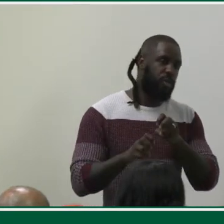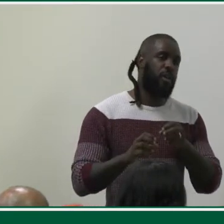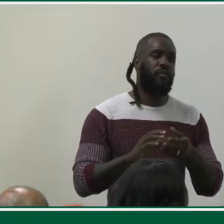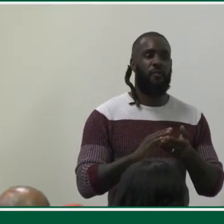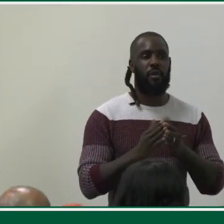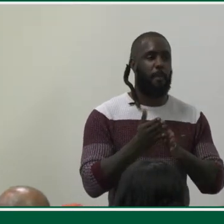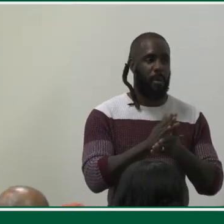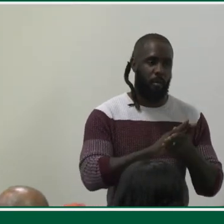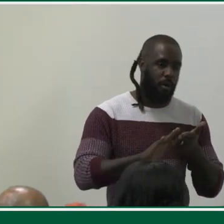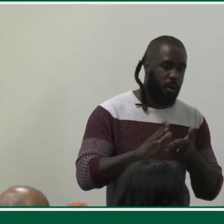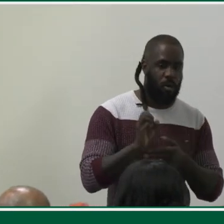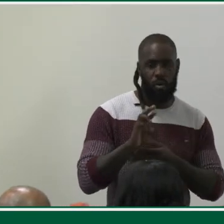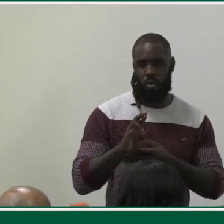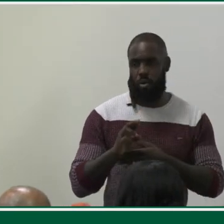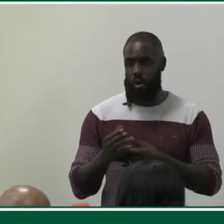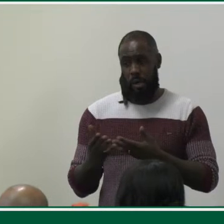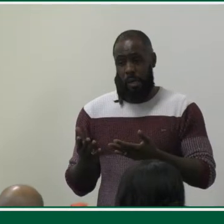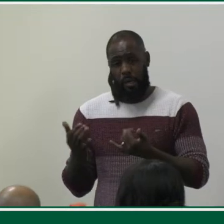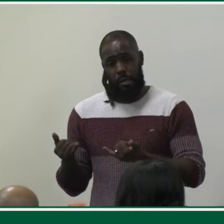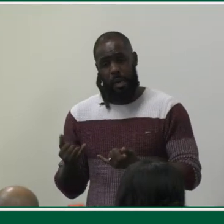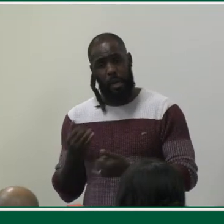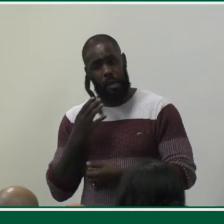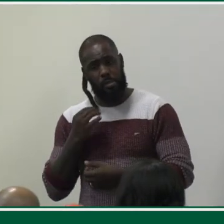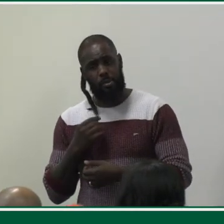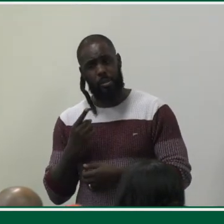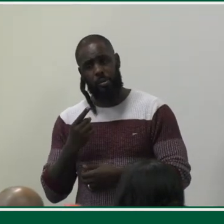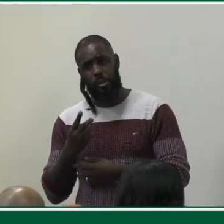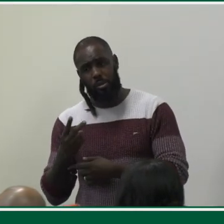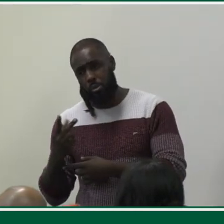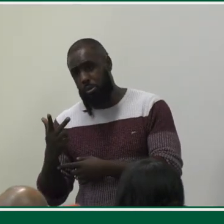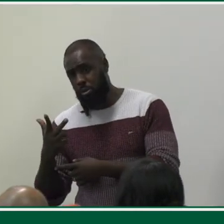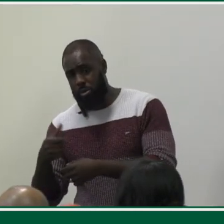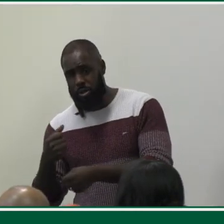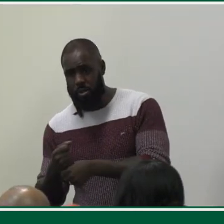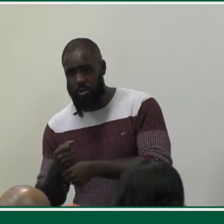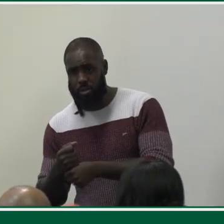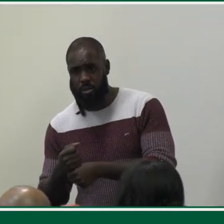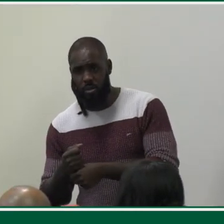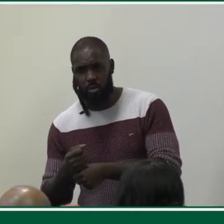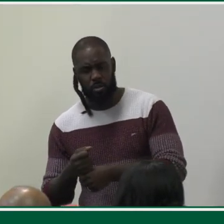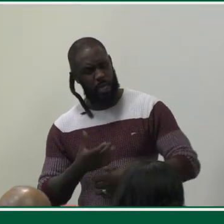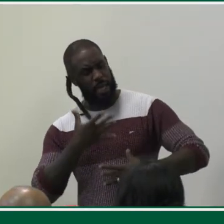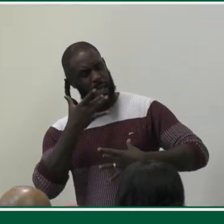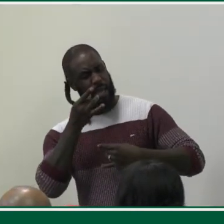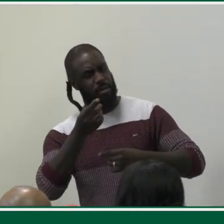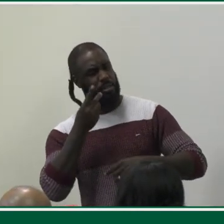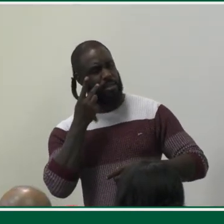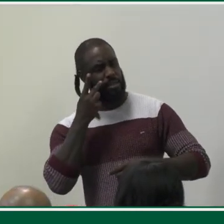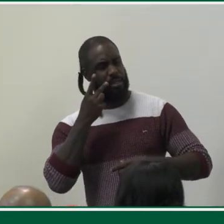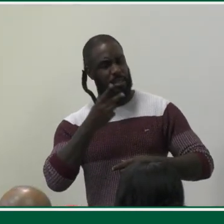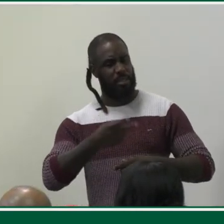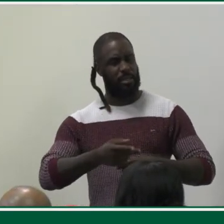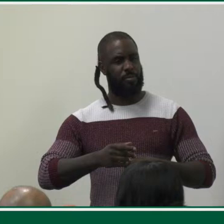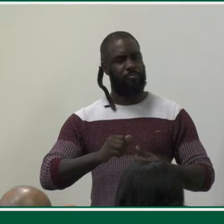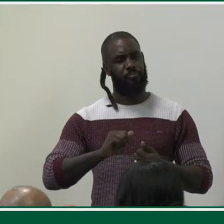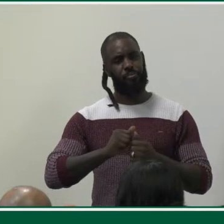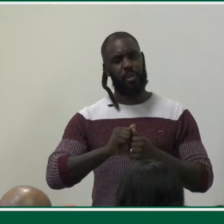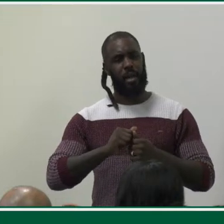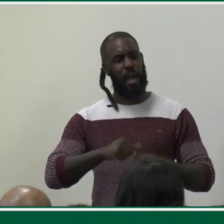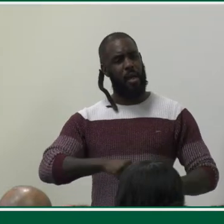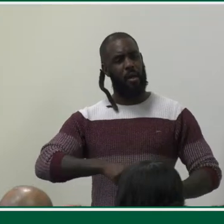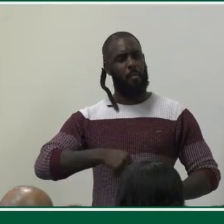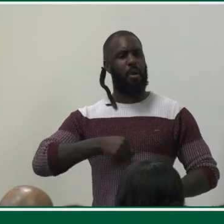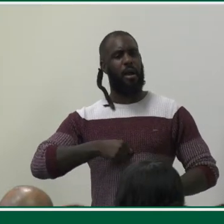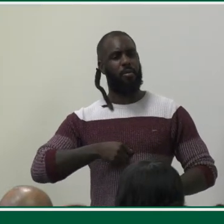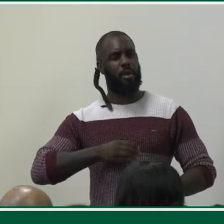they're coming here and they've been here for a couple of years, after those first couple of years, it's interesting to see how that dignity can be stripped